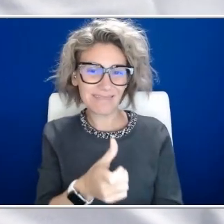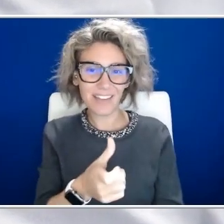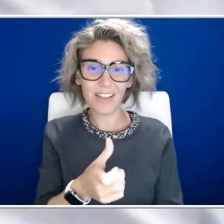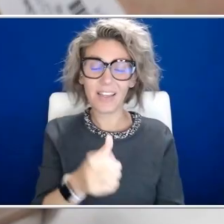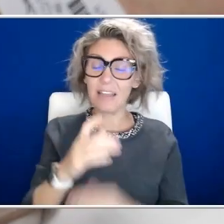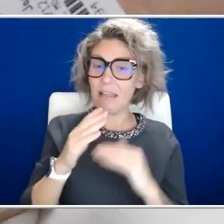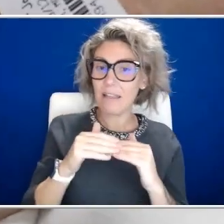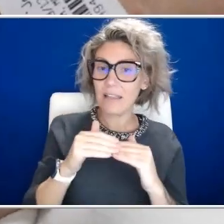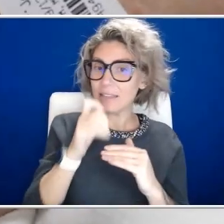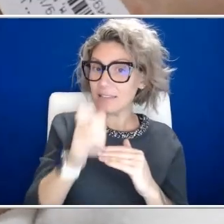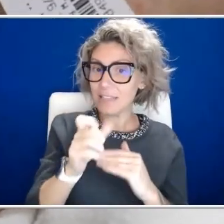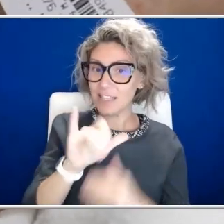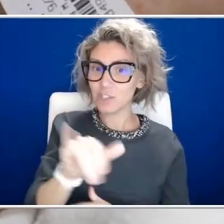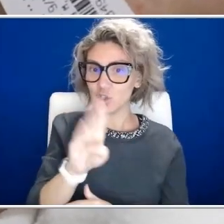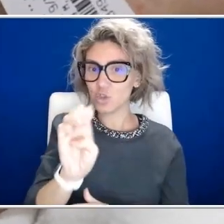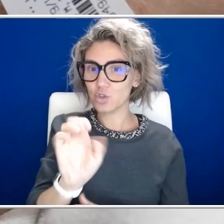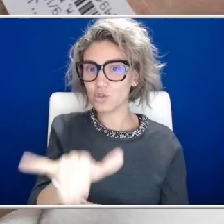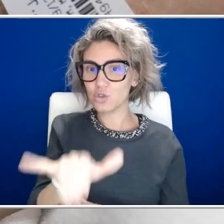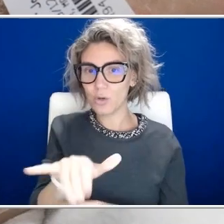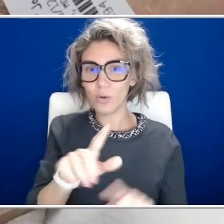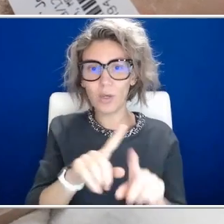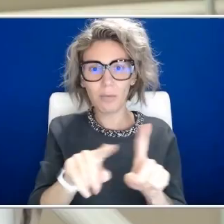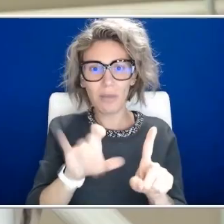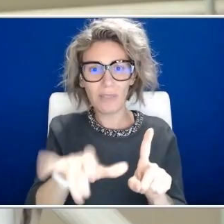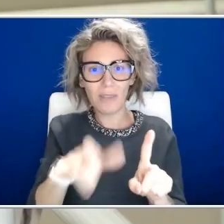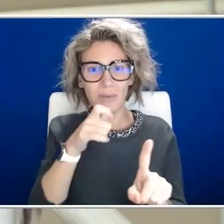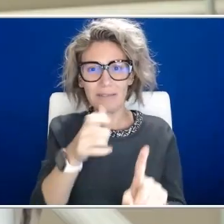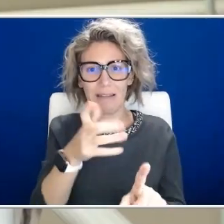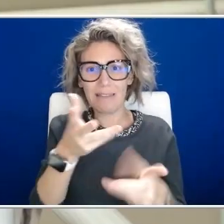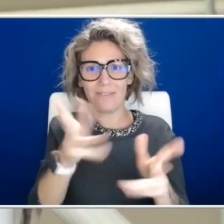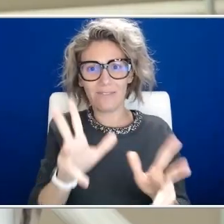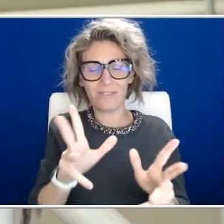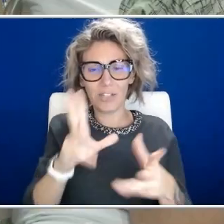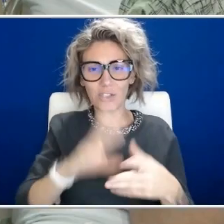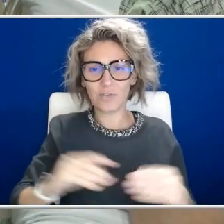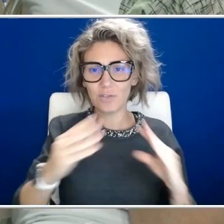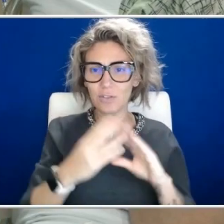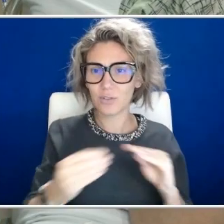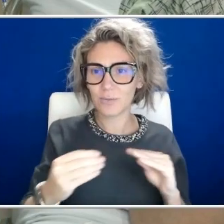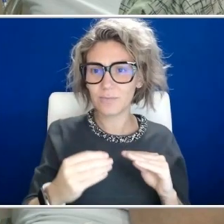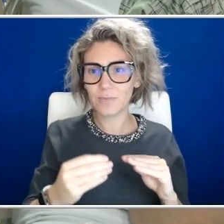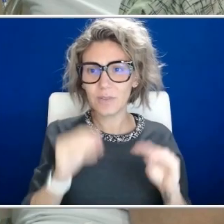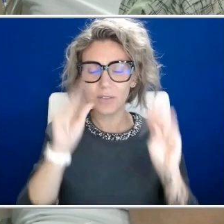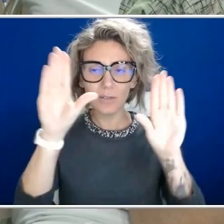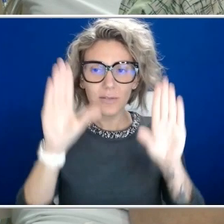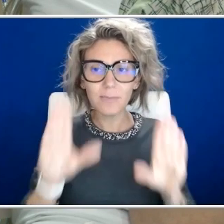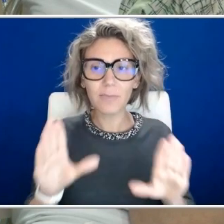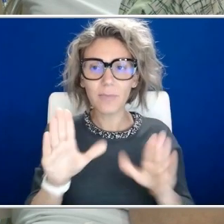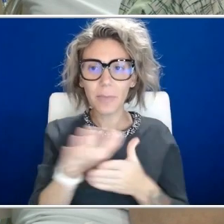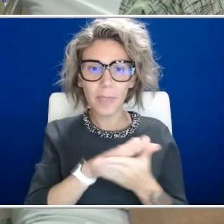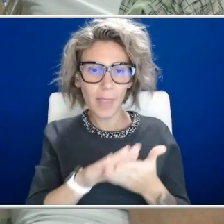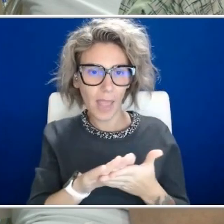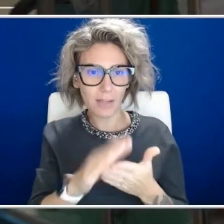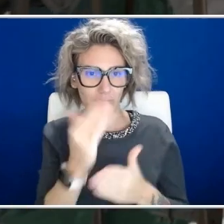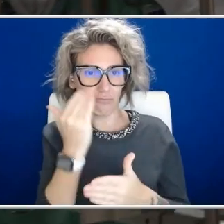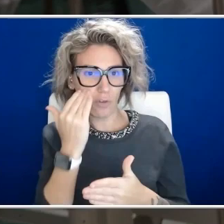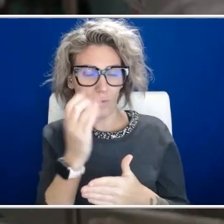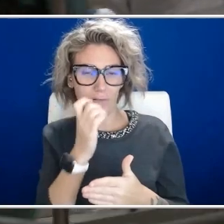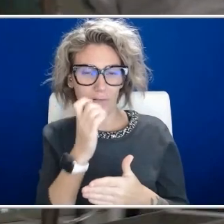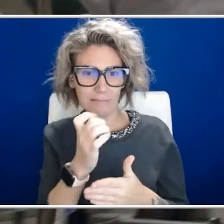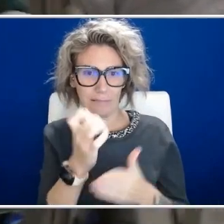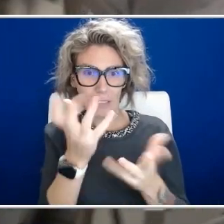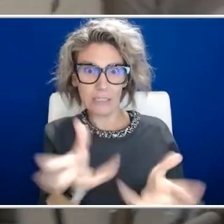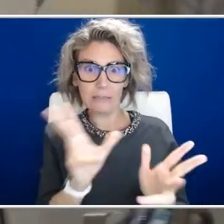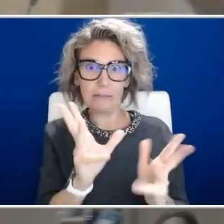to Joey. But that wasn't the end of the story. It's pretty incredible. It was nice to know that's not the end of the road. A